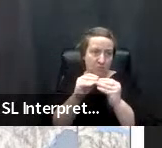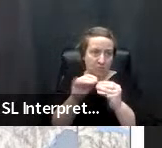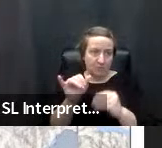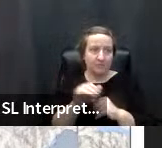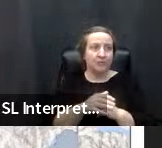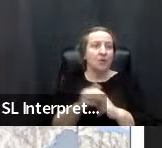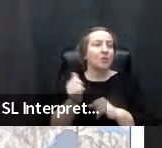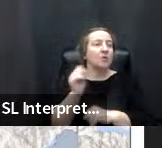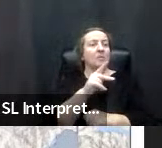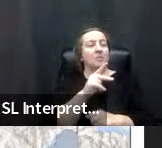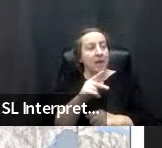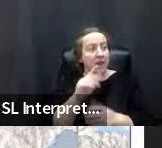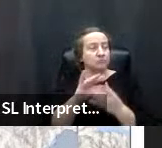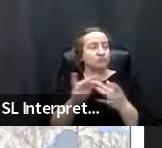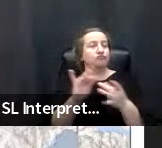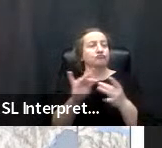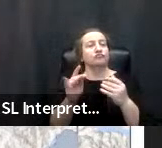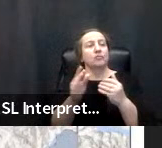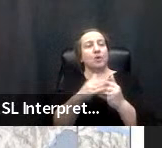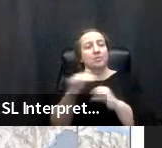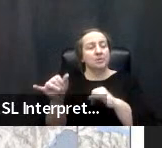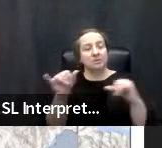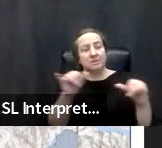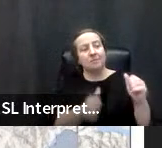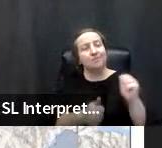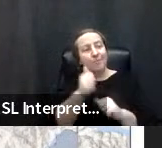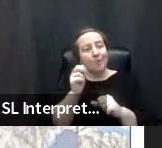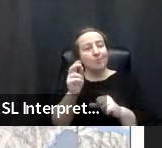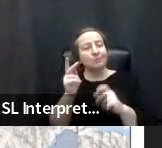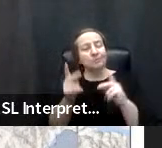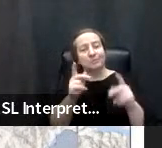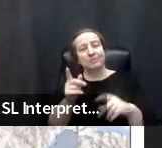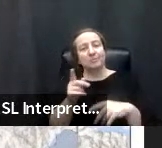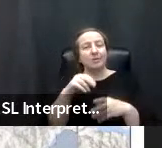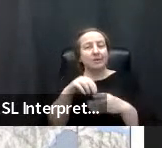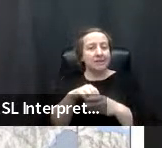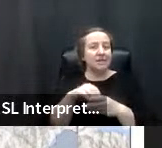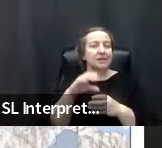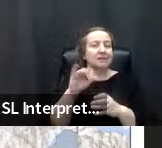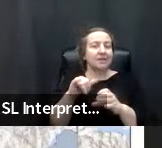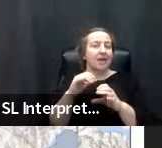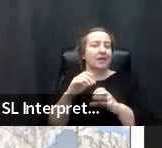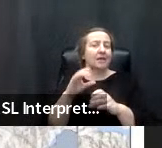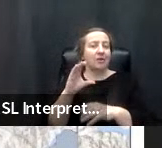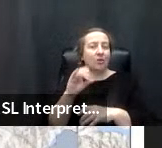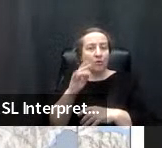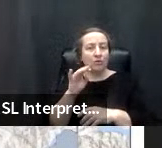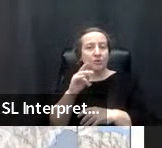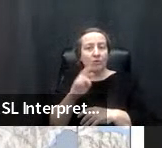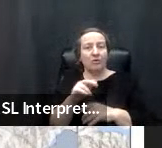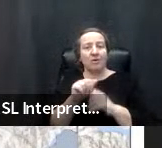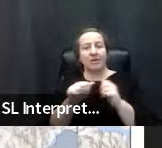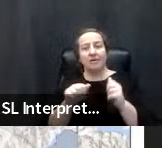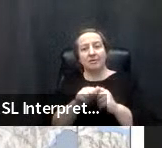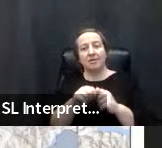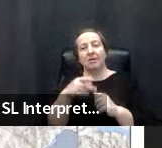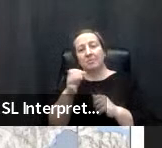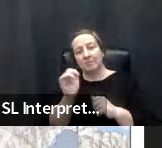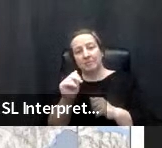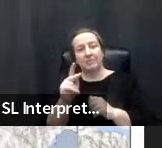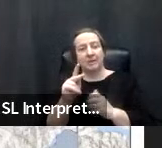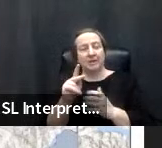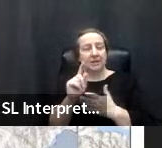back to the stories, very similar to the majority of the users are within the corridor area during the peak hours. Makes